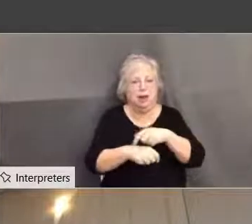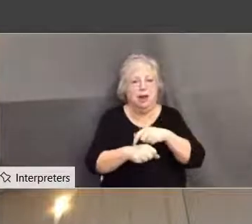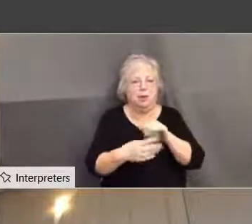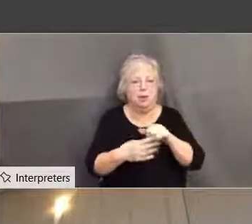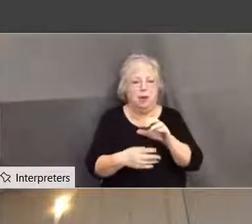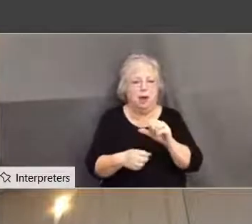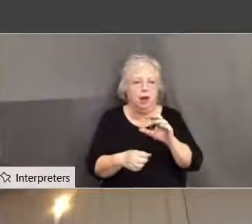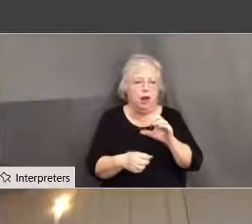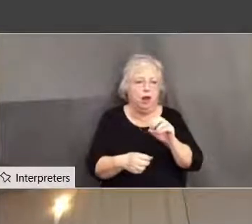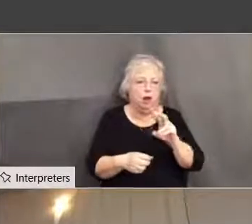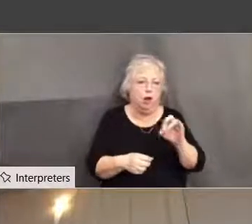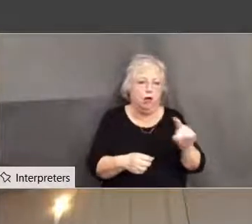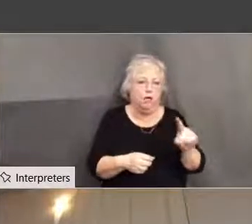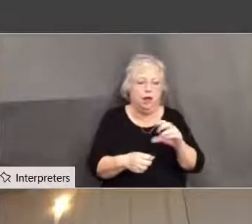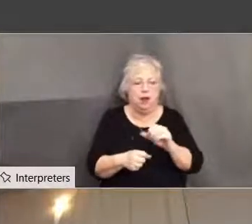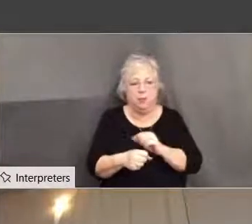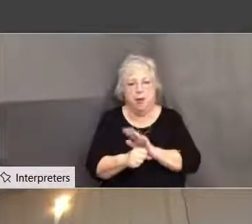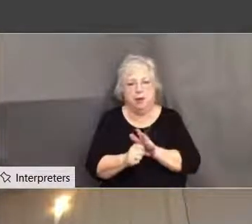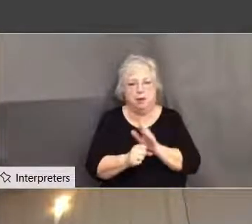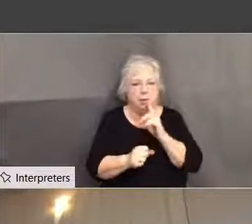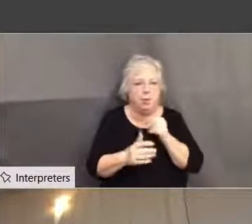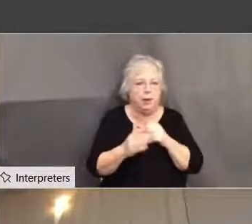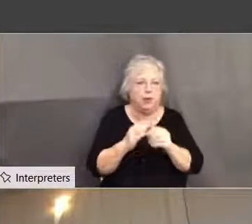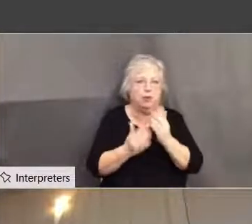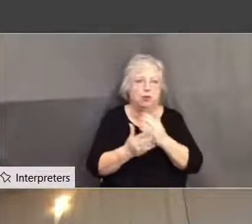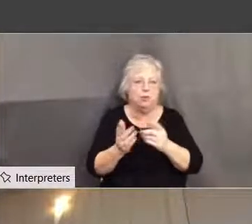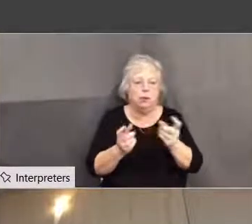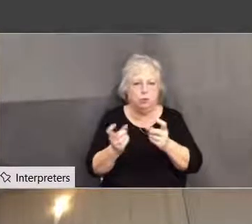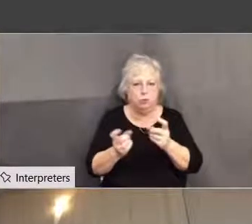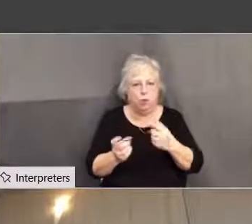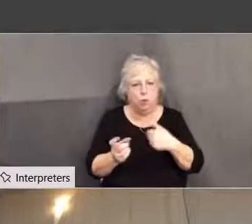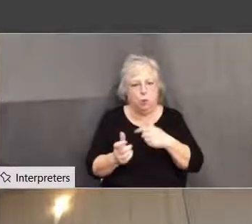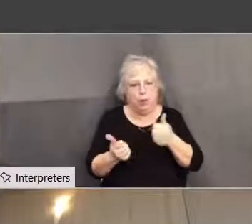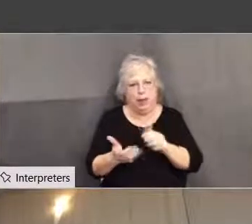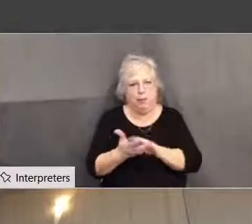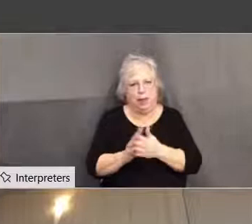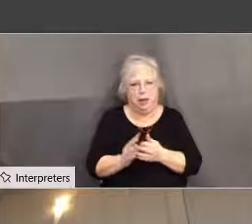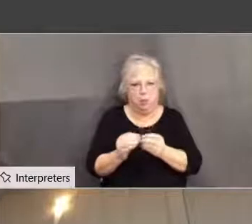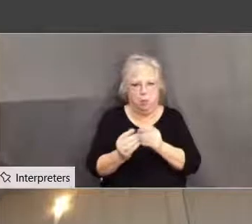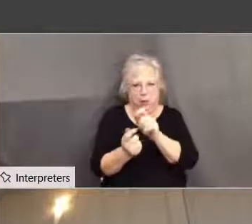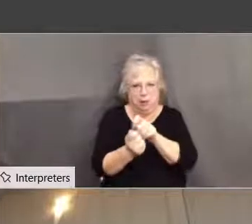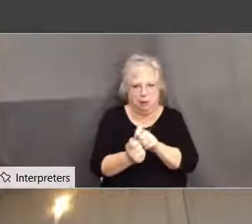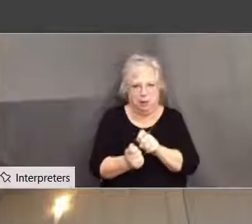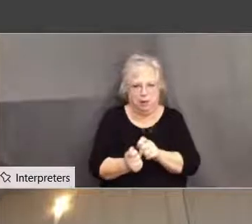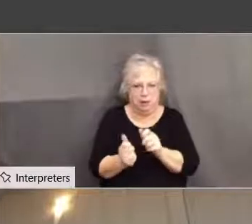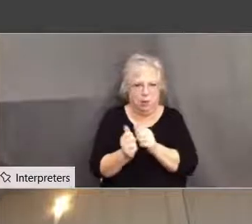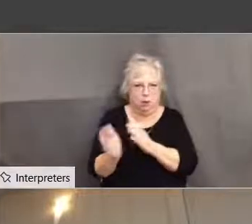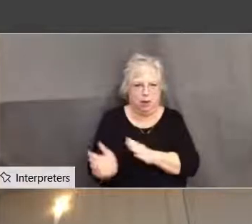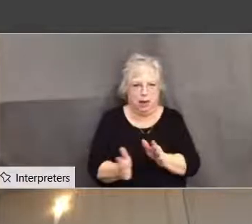be under some kind of control. We can be a little bit more specific in our planning. Correct.